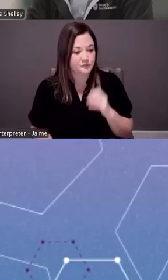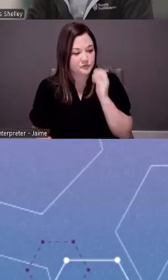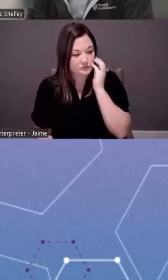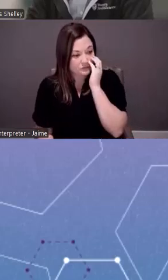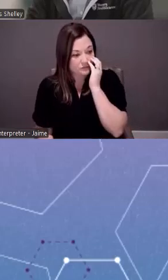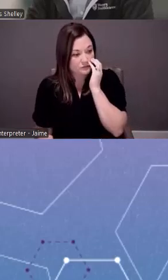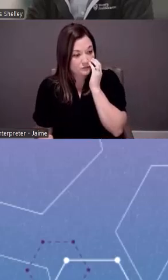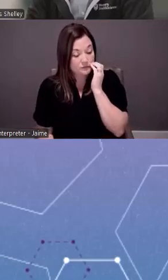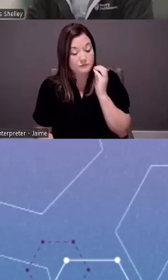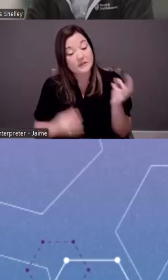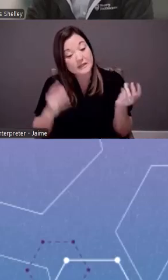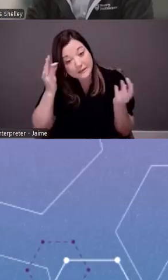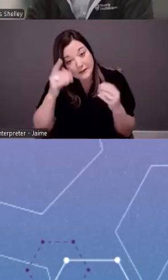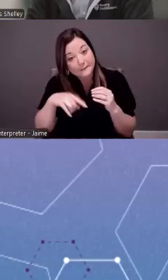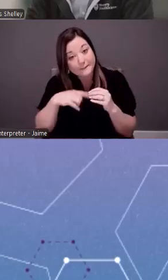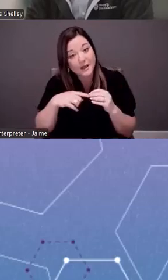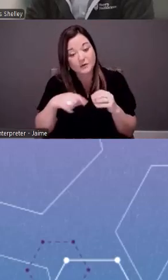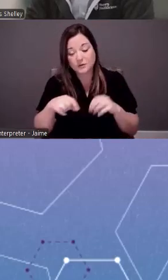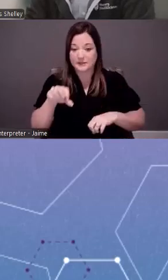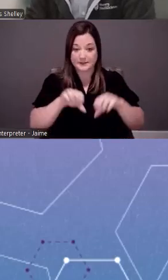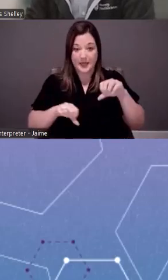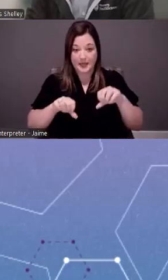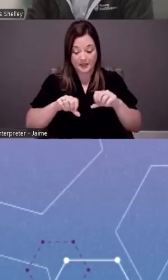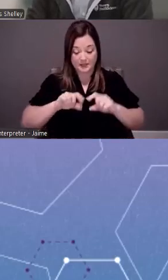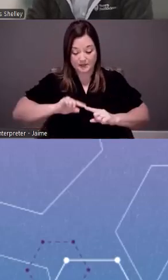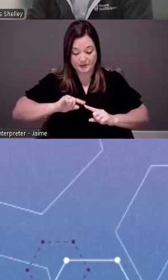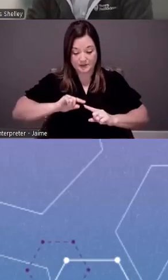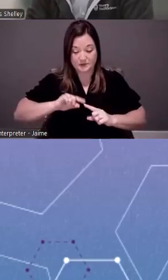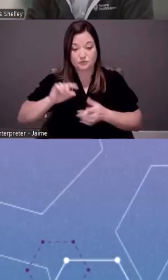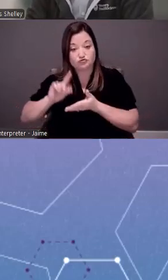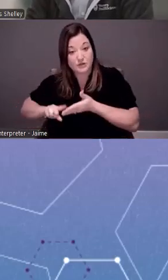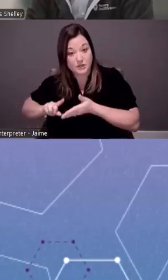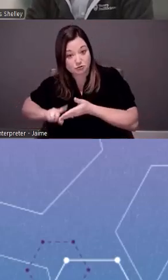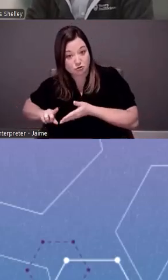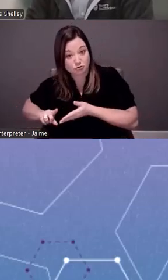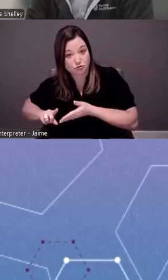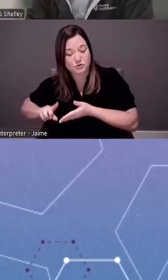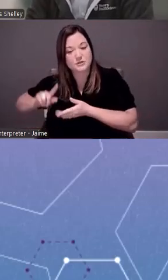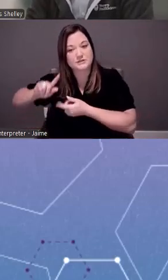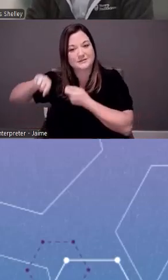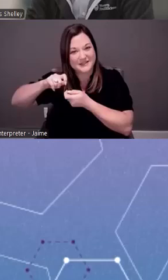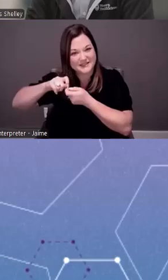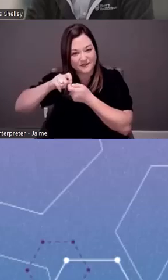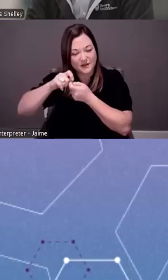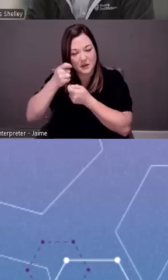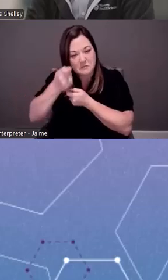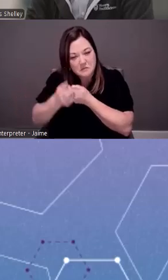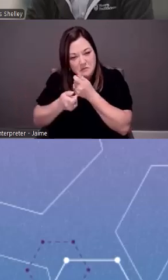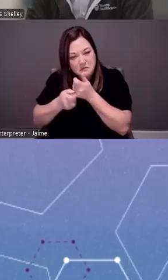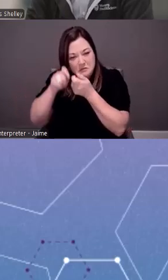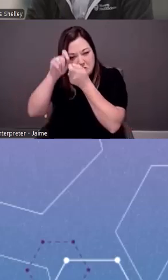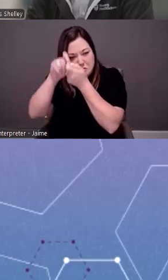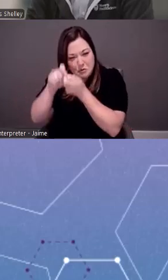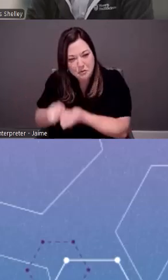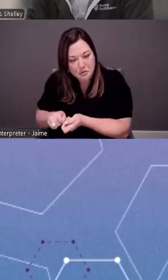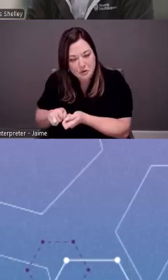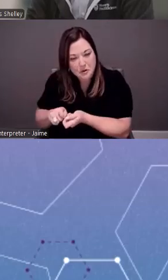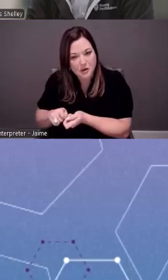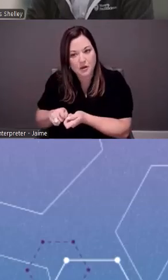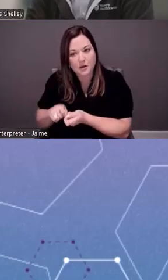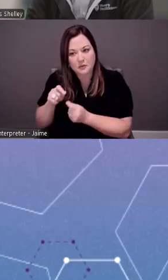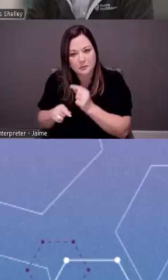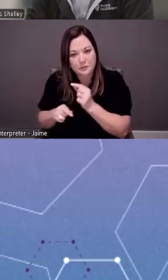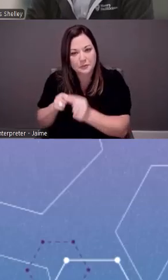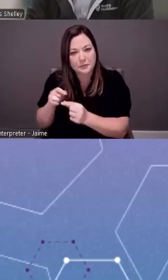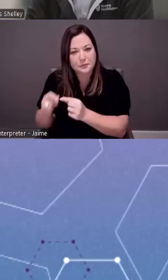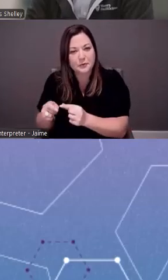And when you think about science being and research being specific, granular, and incremental, you ask, well,